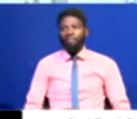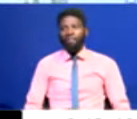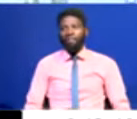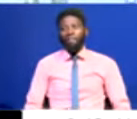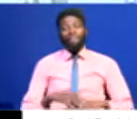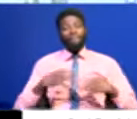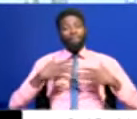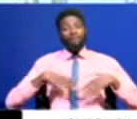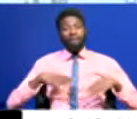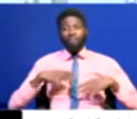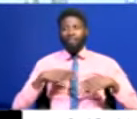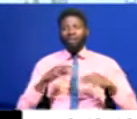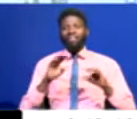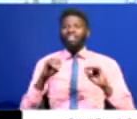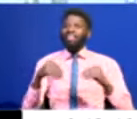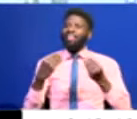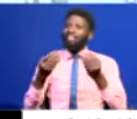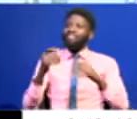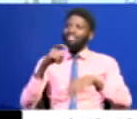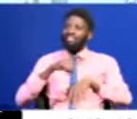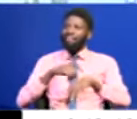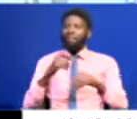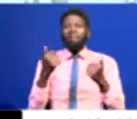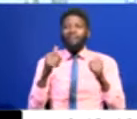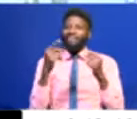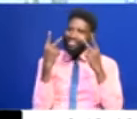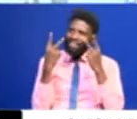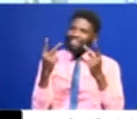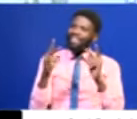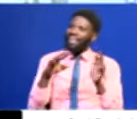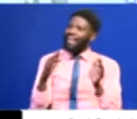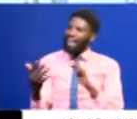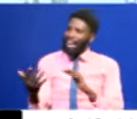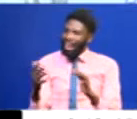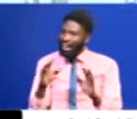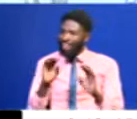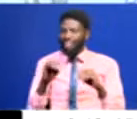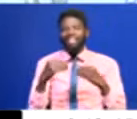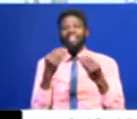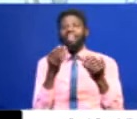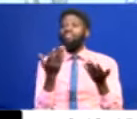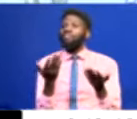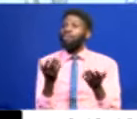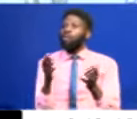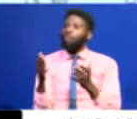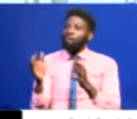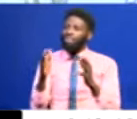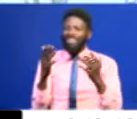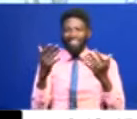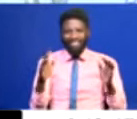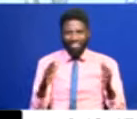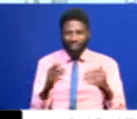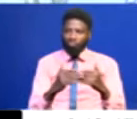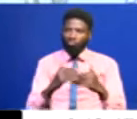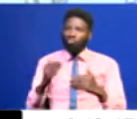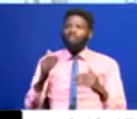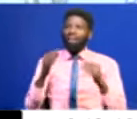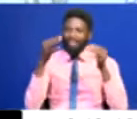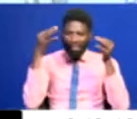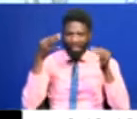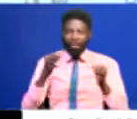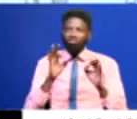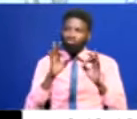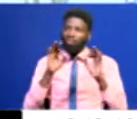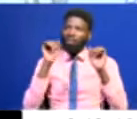Citizens have not been given time to have a look at it, give opinions, and then from there proper decision could be made, especially